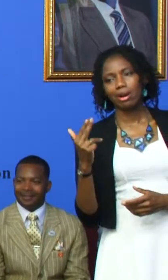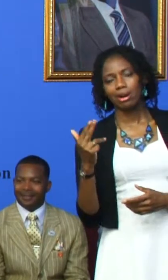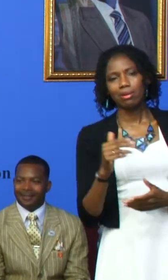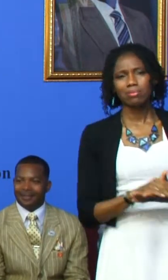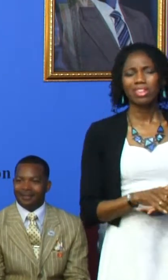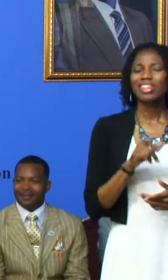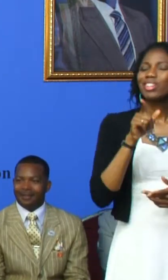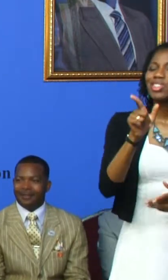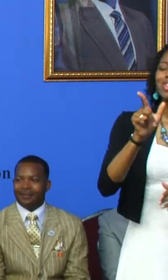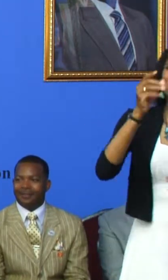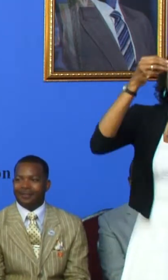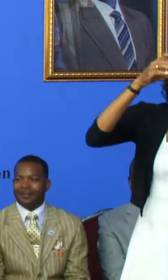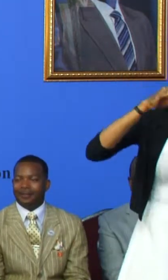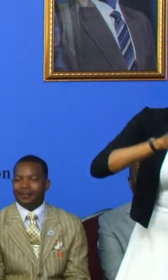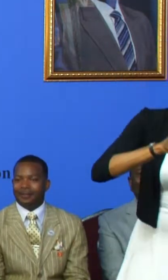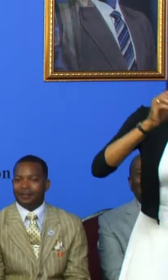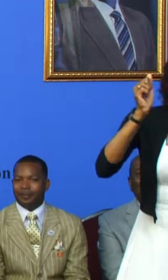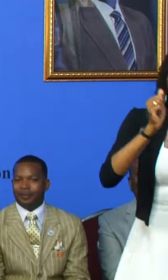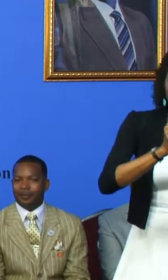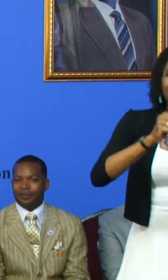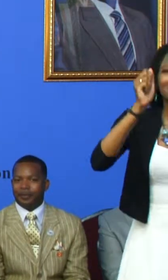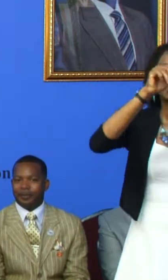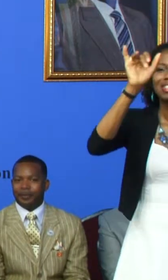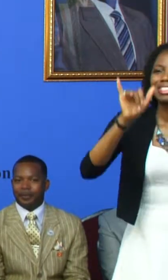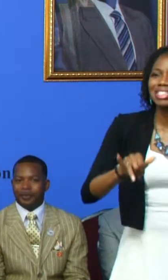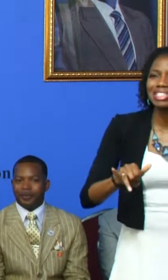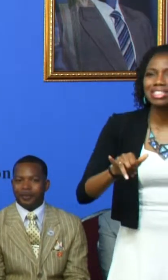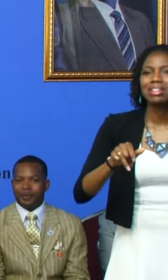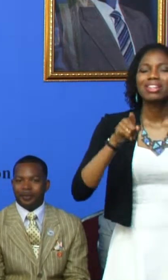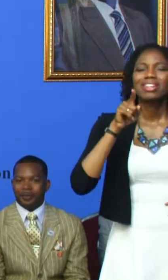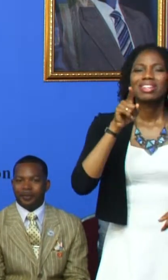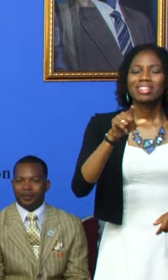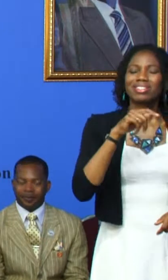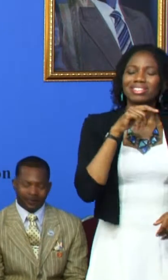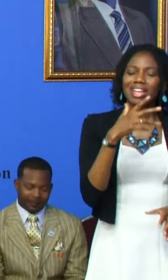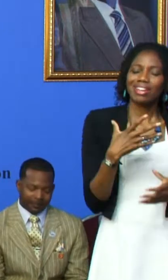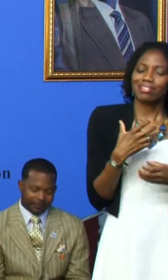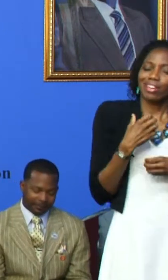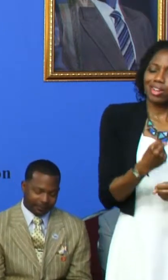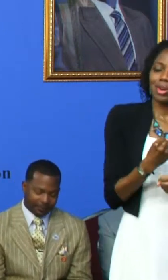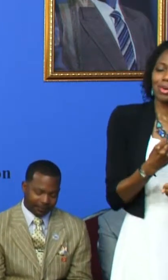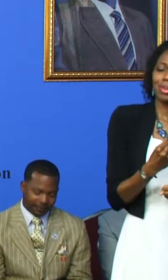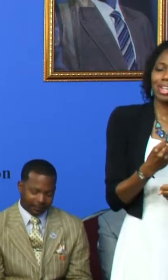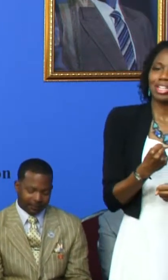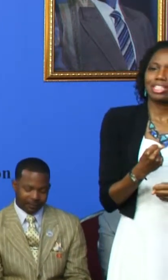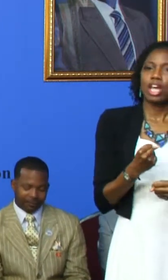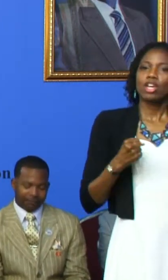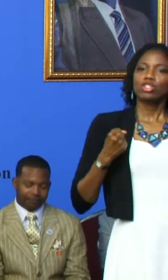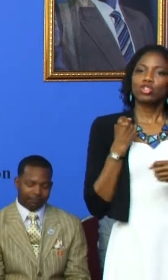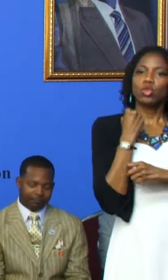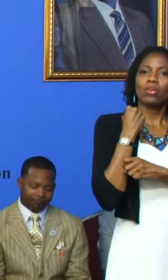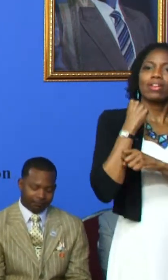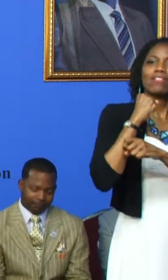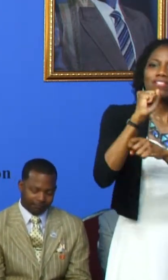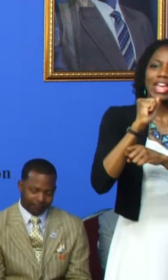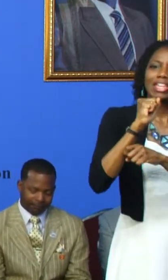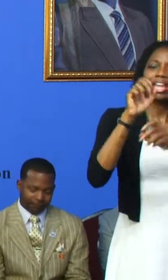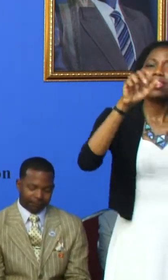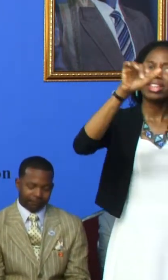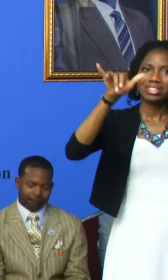You in the system. You just don't have the courage to stand up in the system.